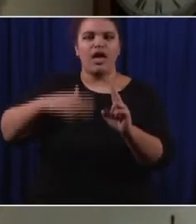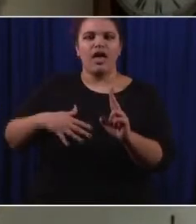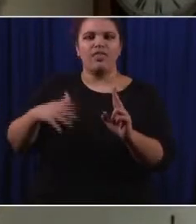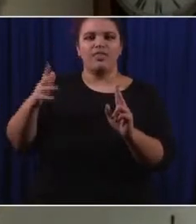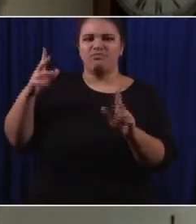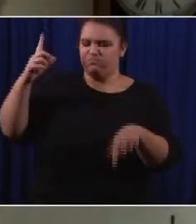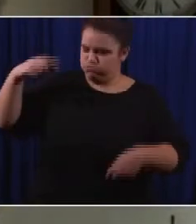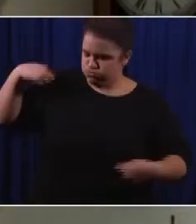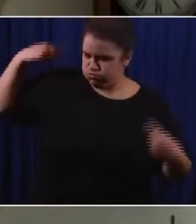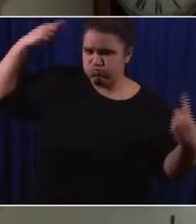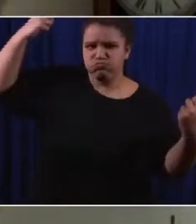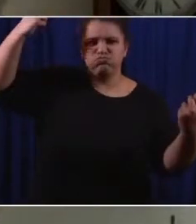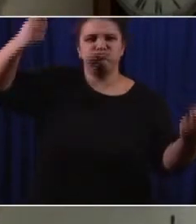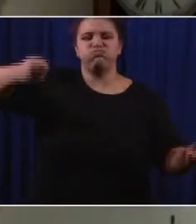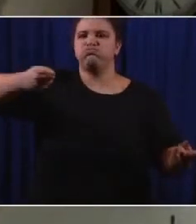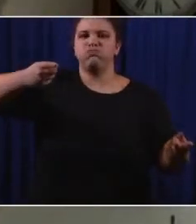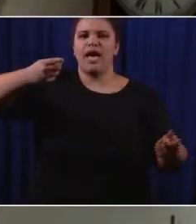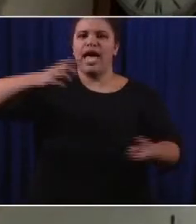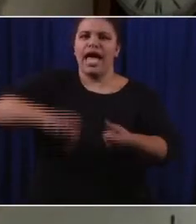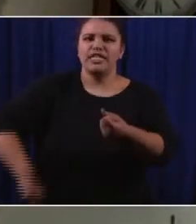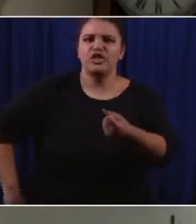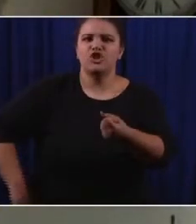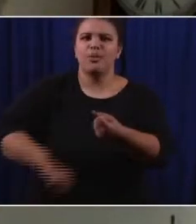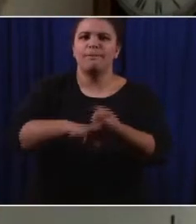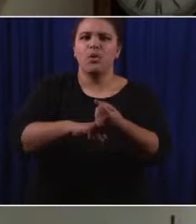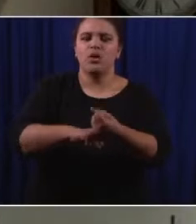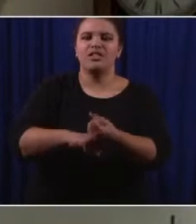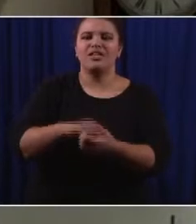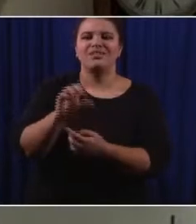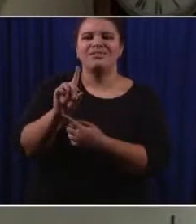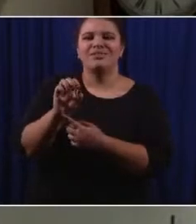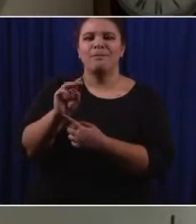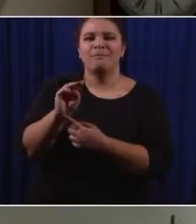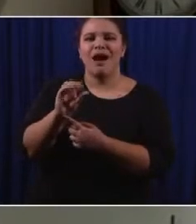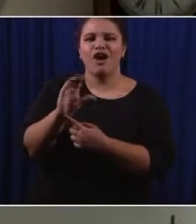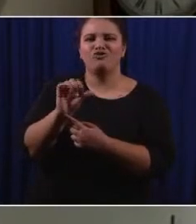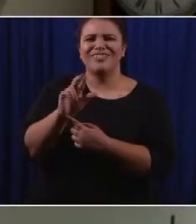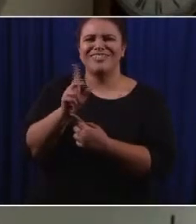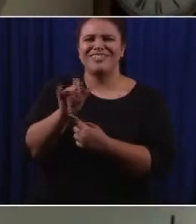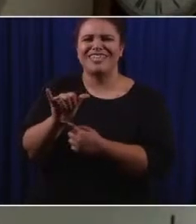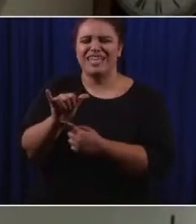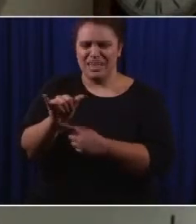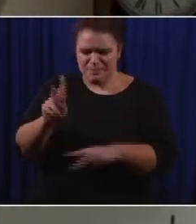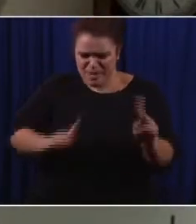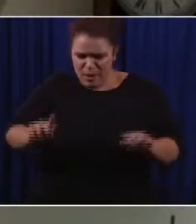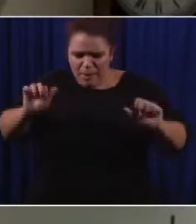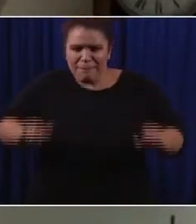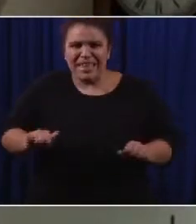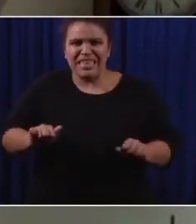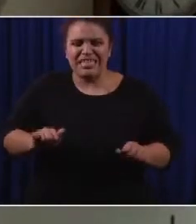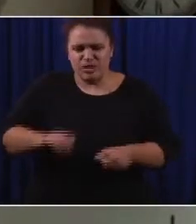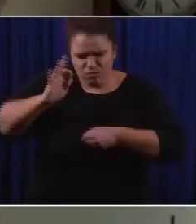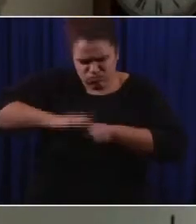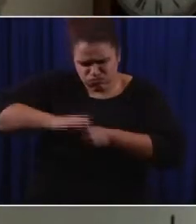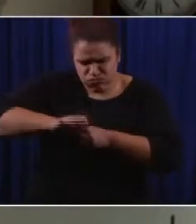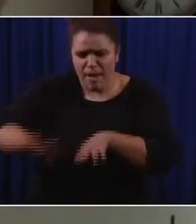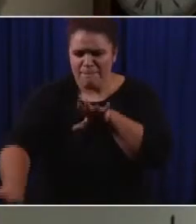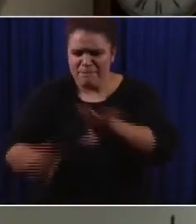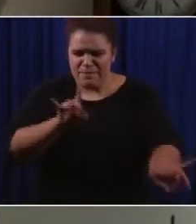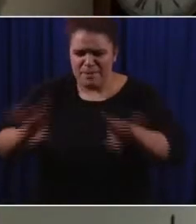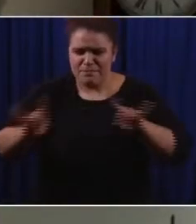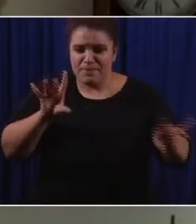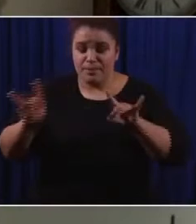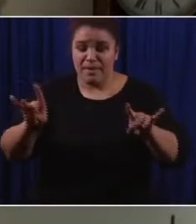ask you again, do you condemn Trump's refusal to say he'll respect the will of the voters?